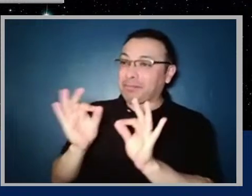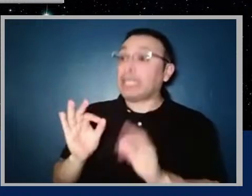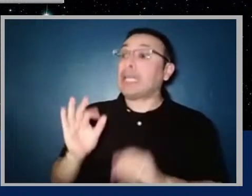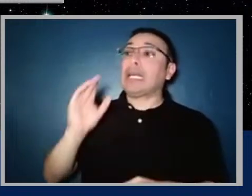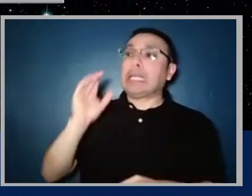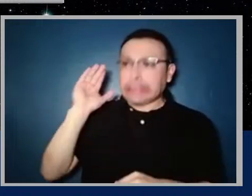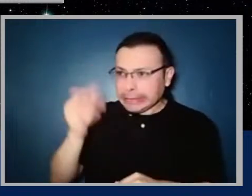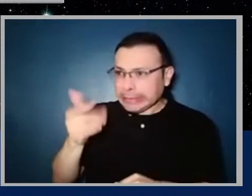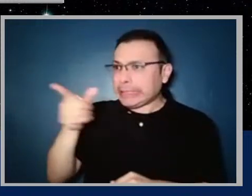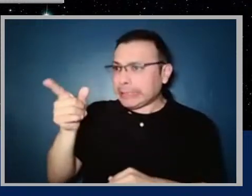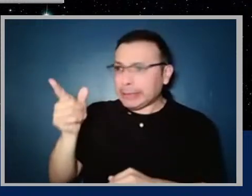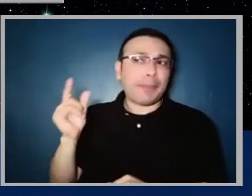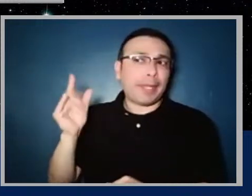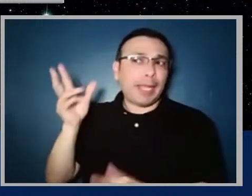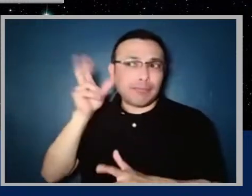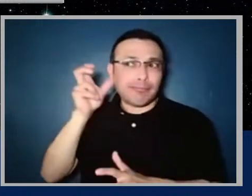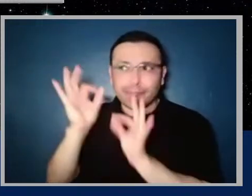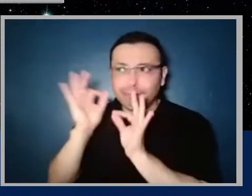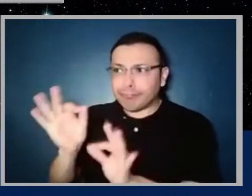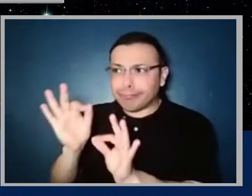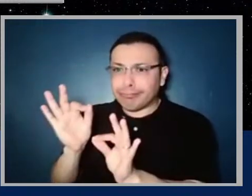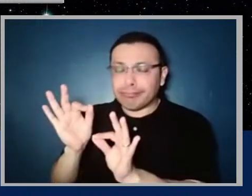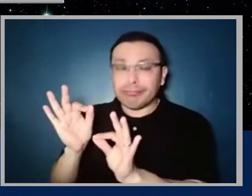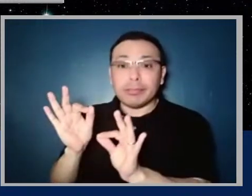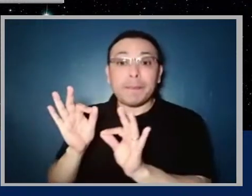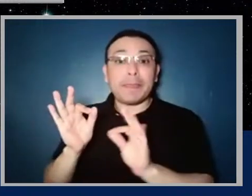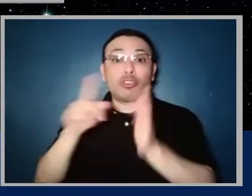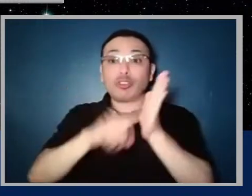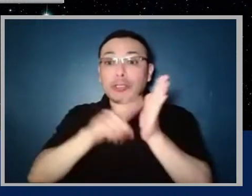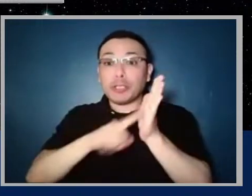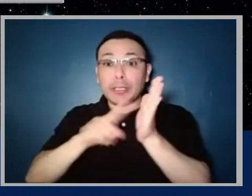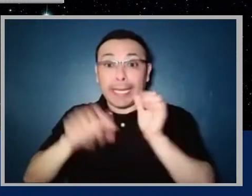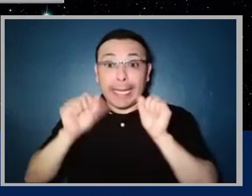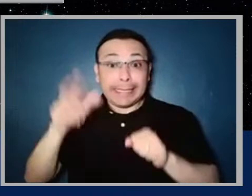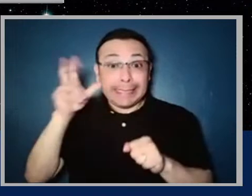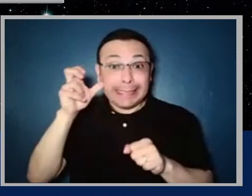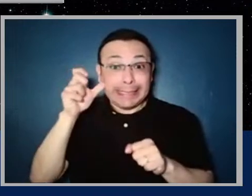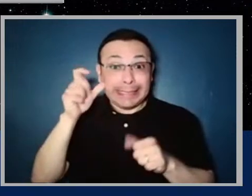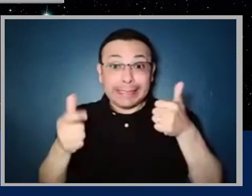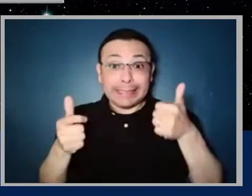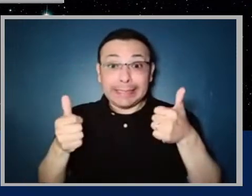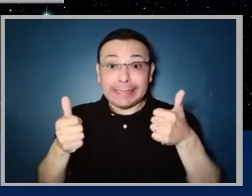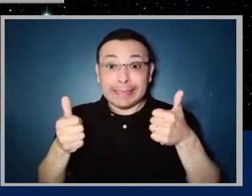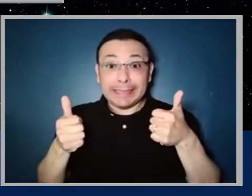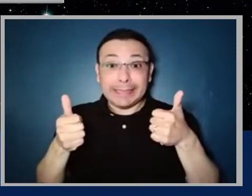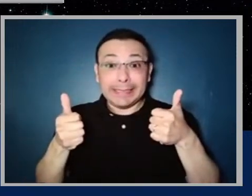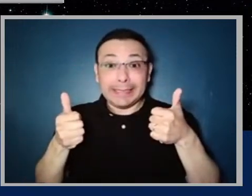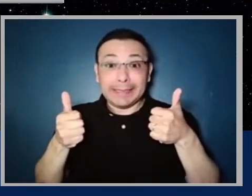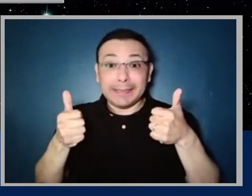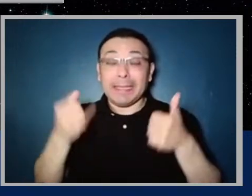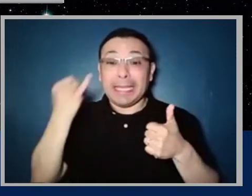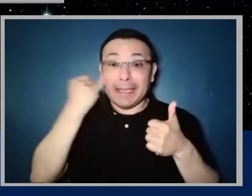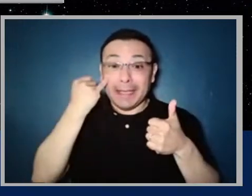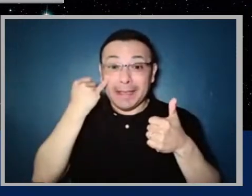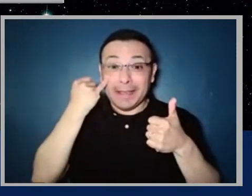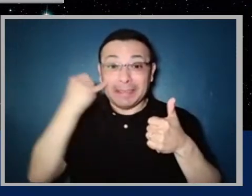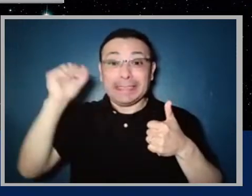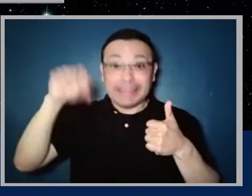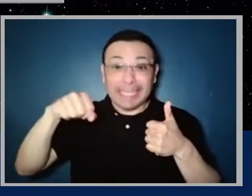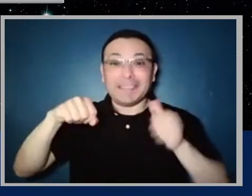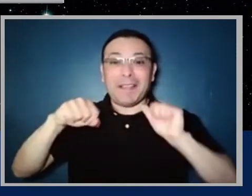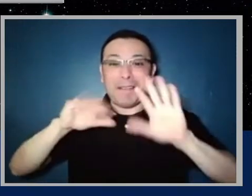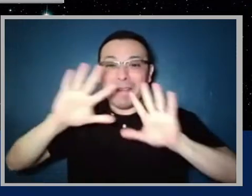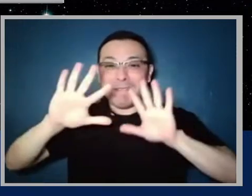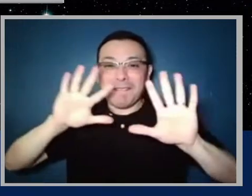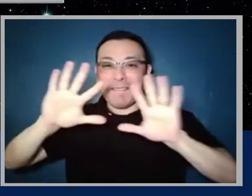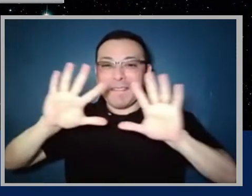that the audience can hear you. Chat, can y'all hear Alicia there as well? 5x5s. Give us some 5x5s.